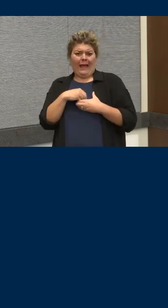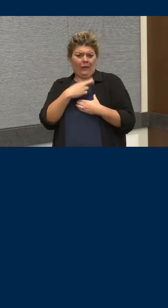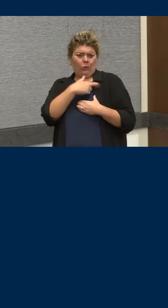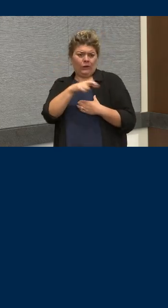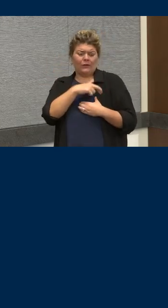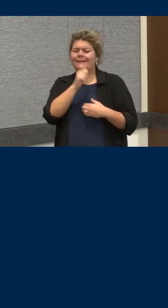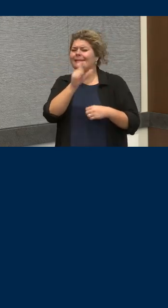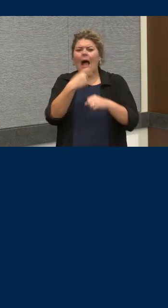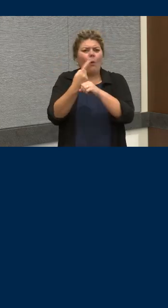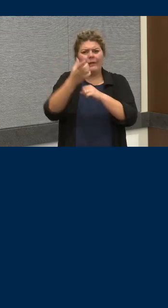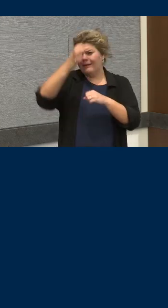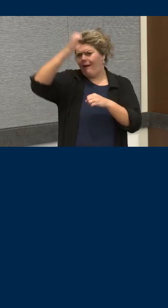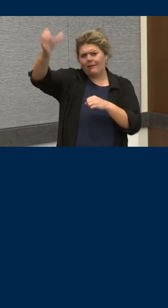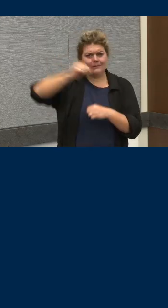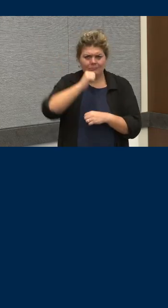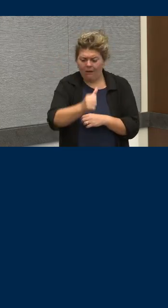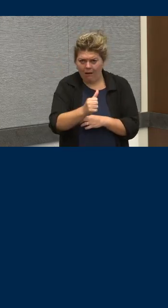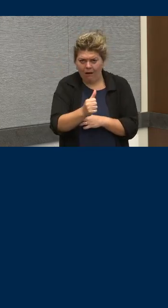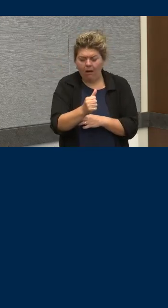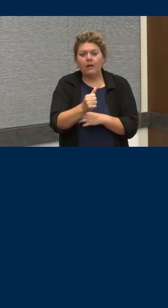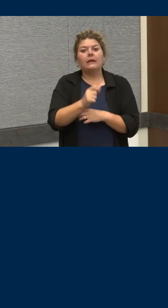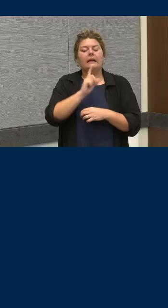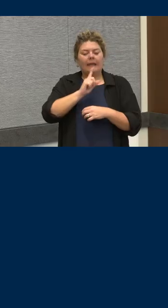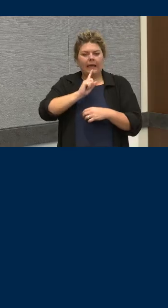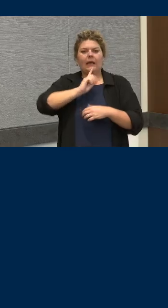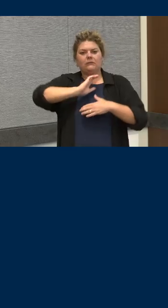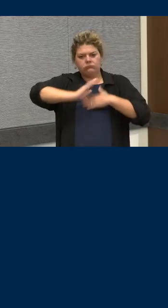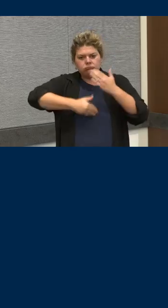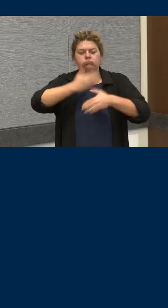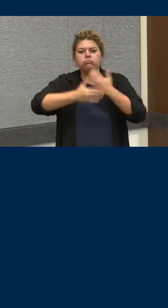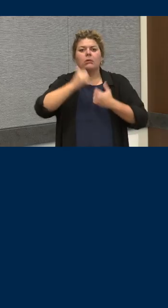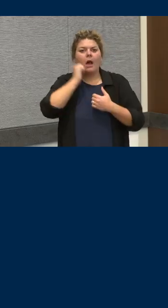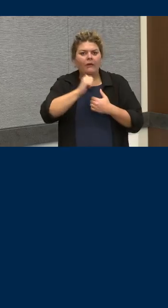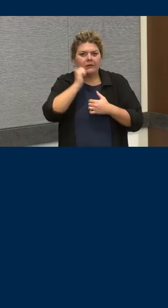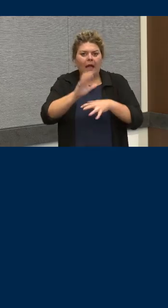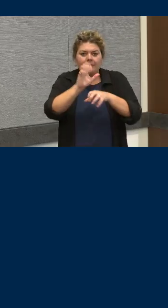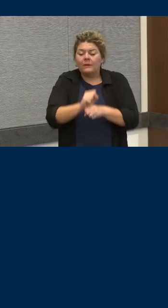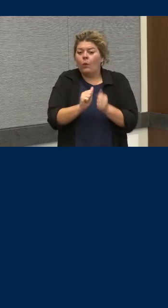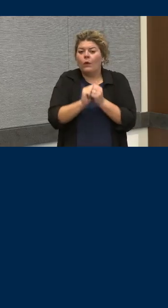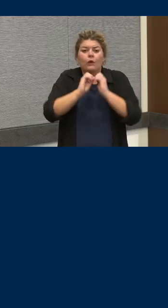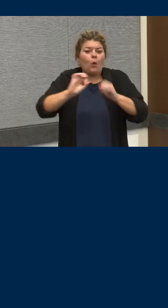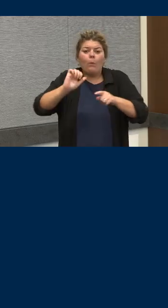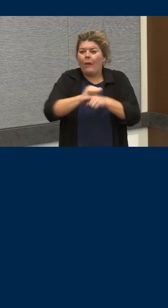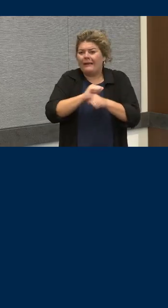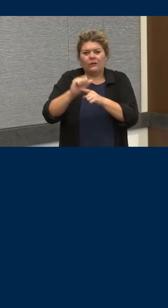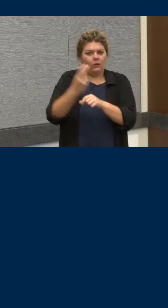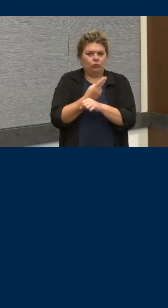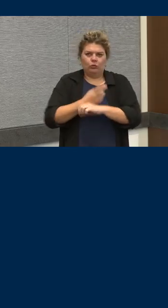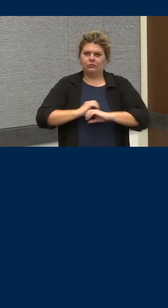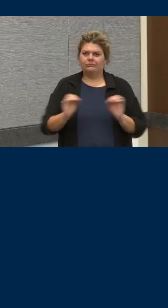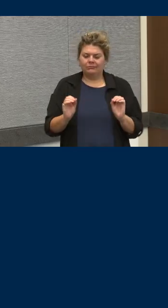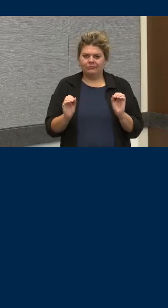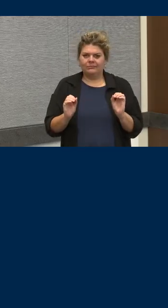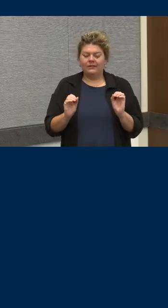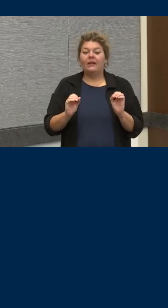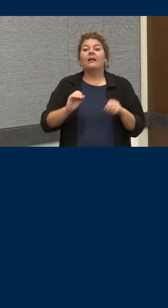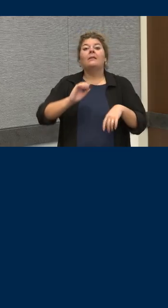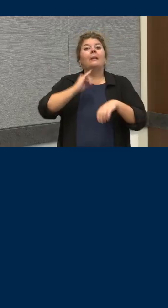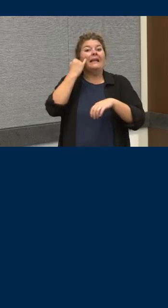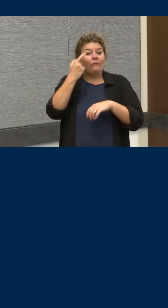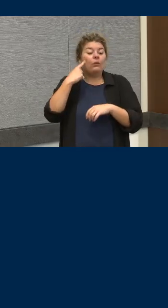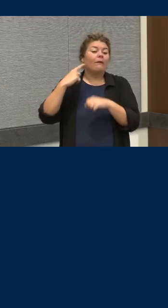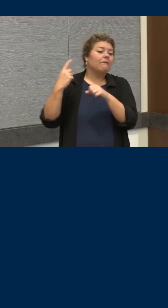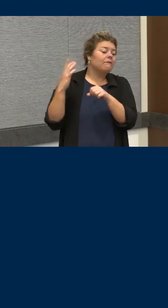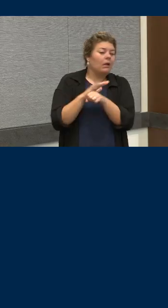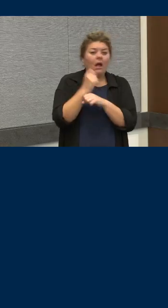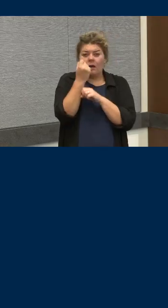purely conceptual term, a methodological abstraction without any practical utility. Full understanding of